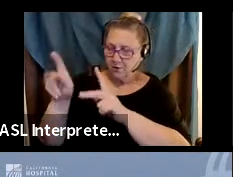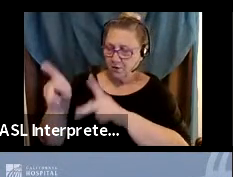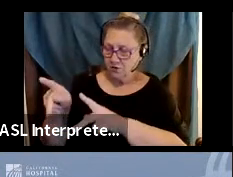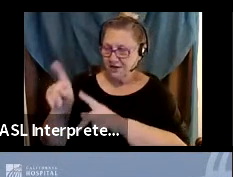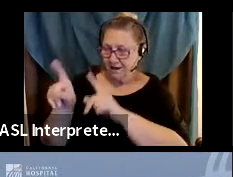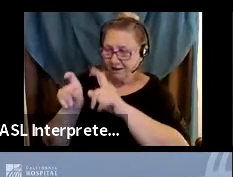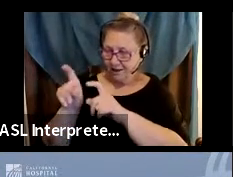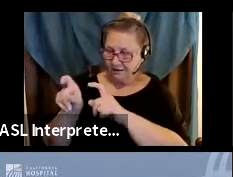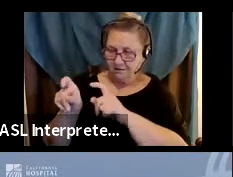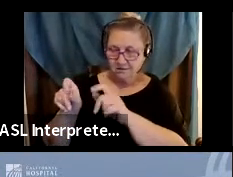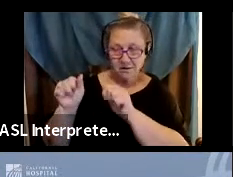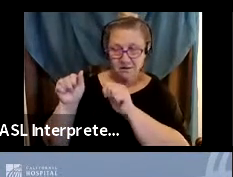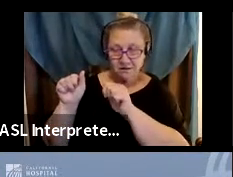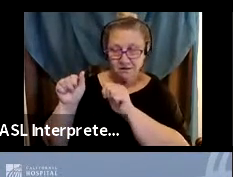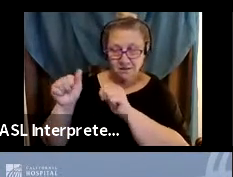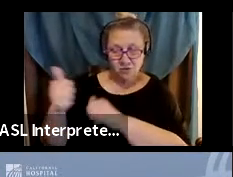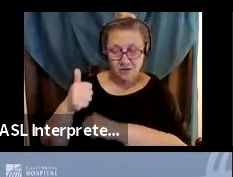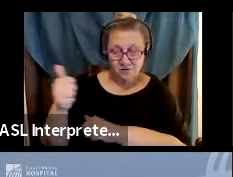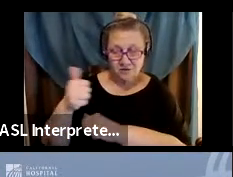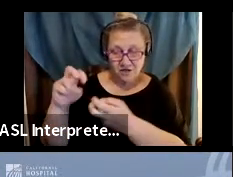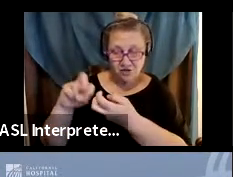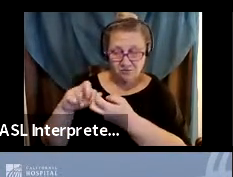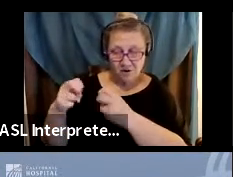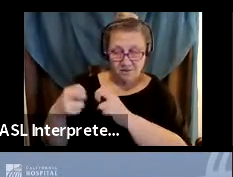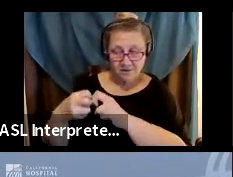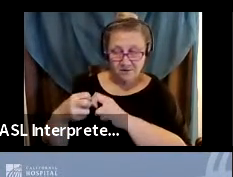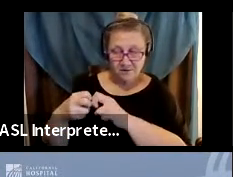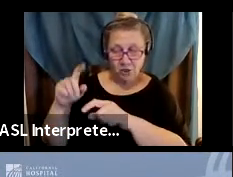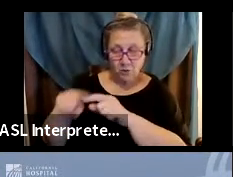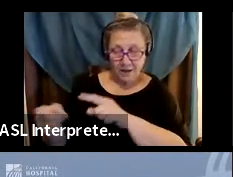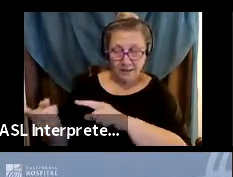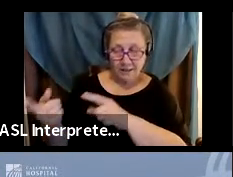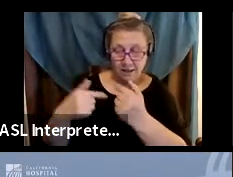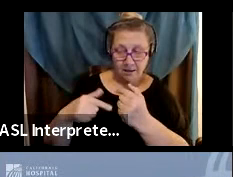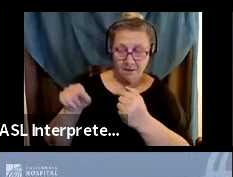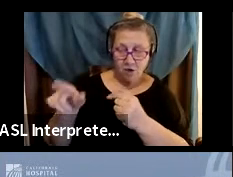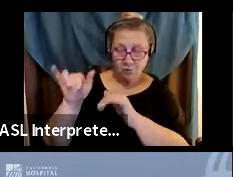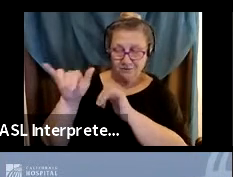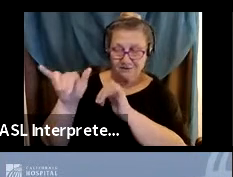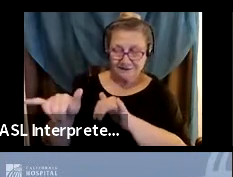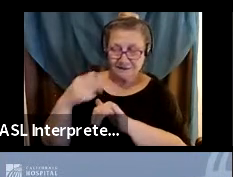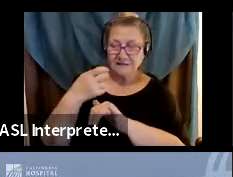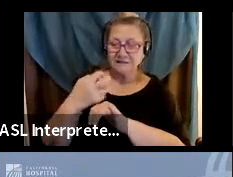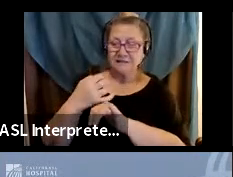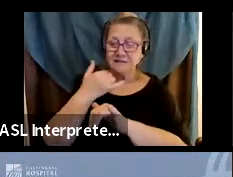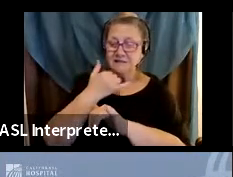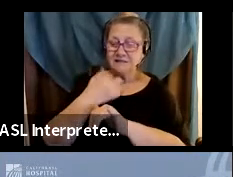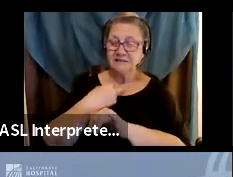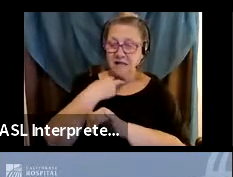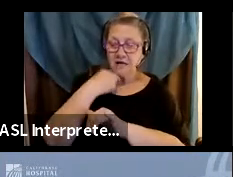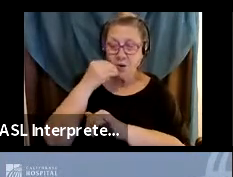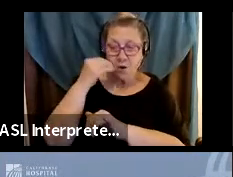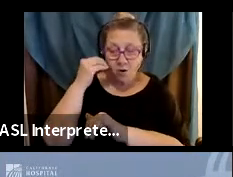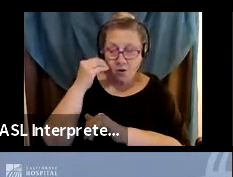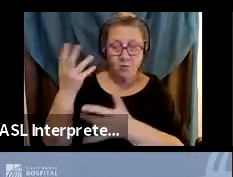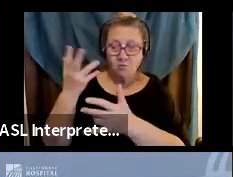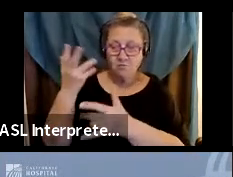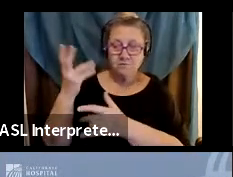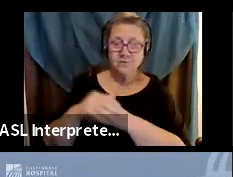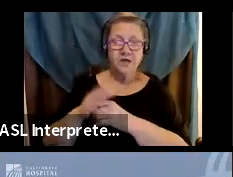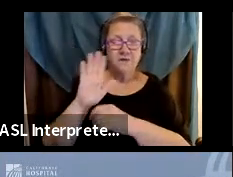an access, meaning a transportation issue, you cannot get to the appointment, or that you cannot leave your home, and then arrange for